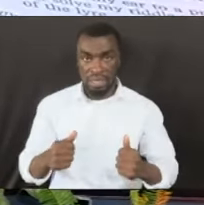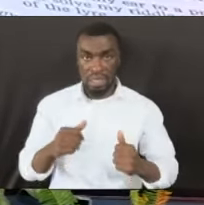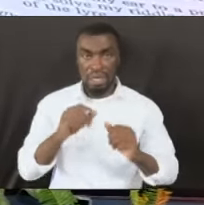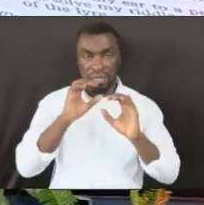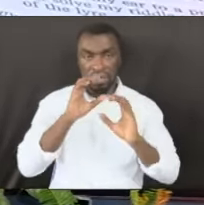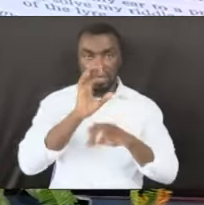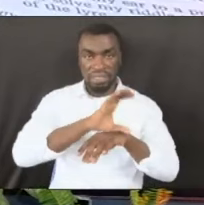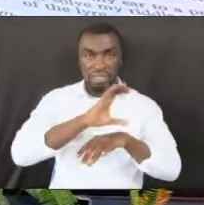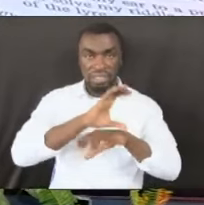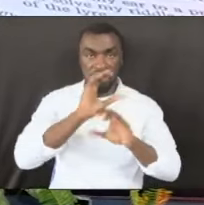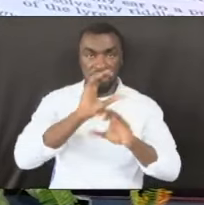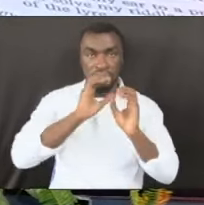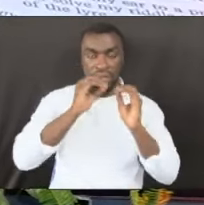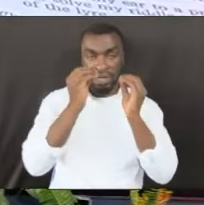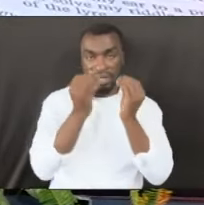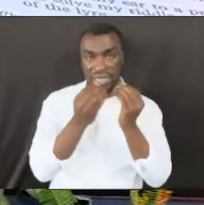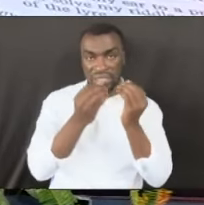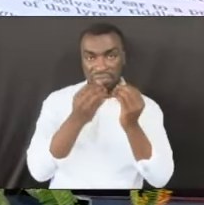for a night of prayer.